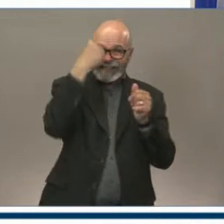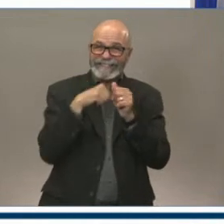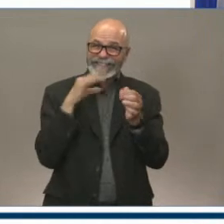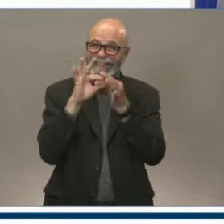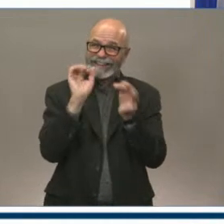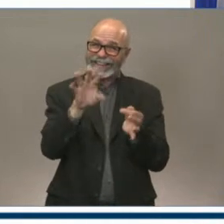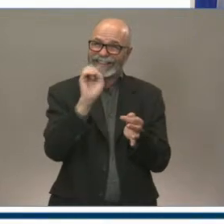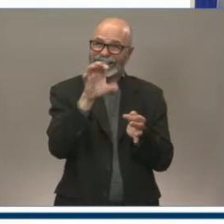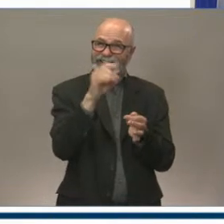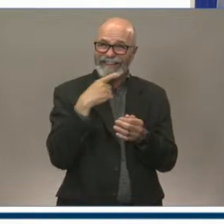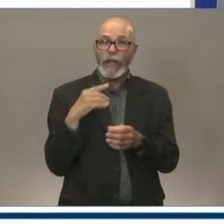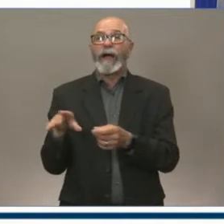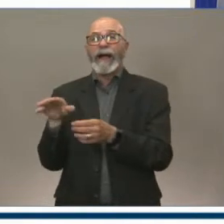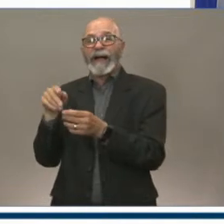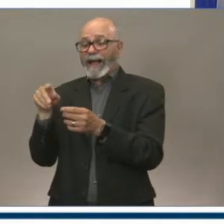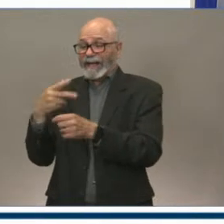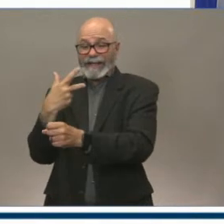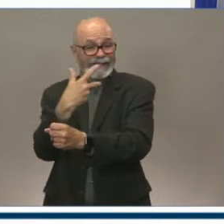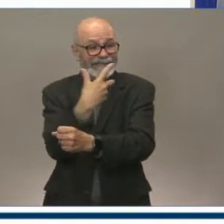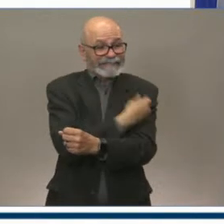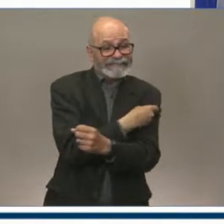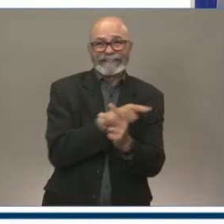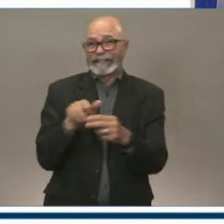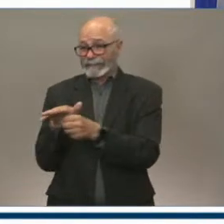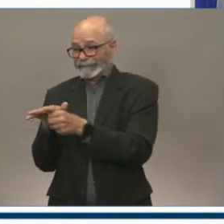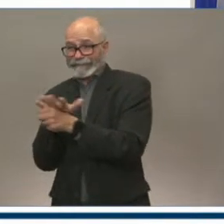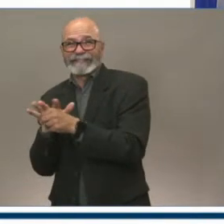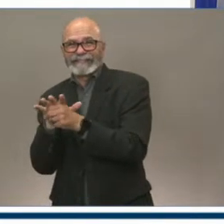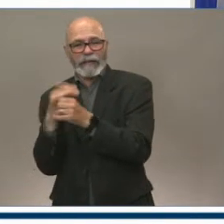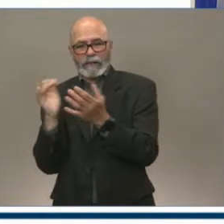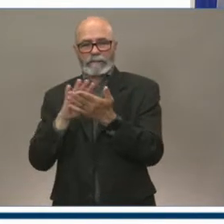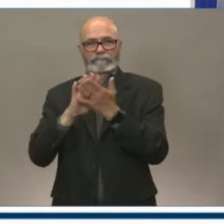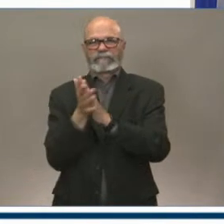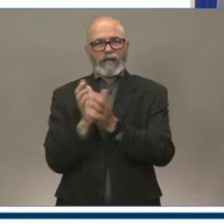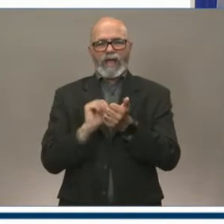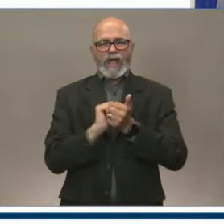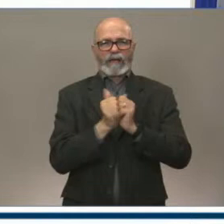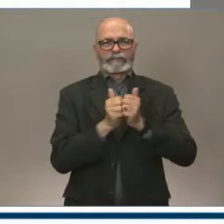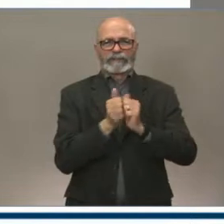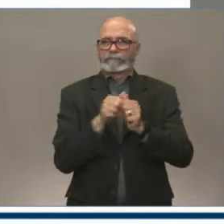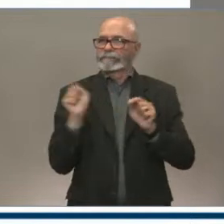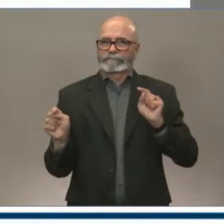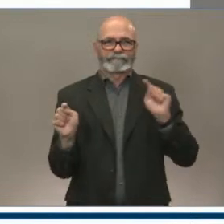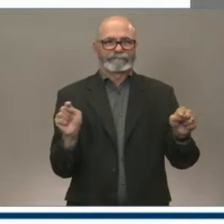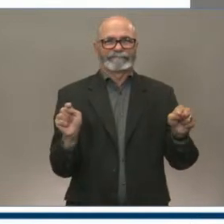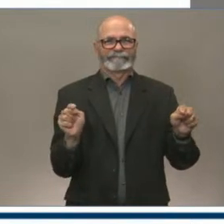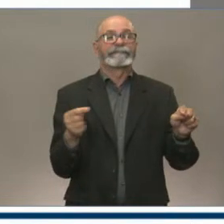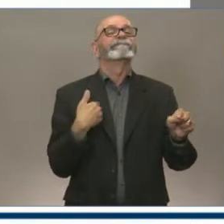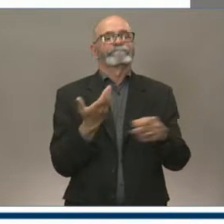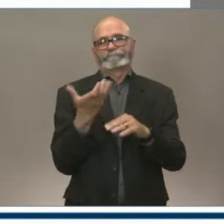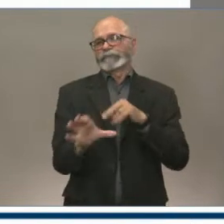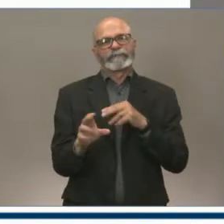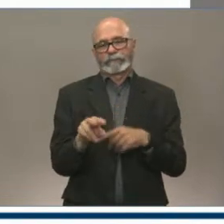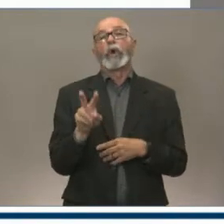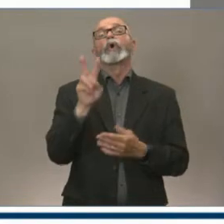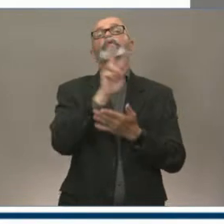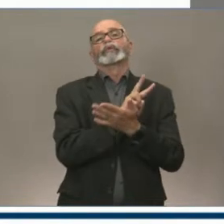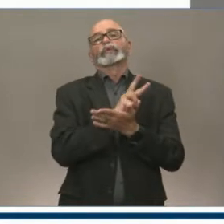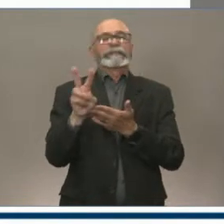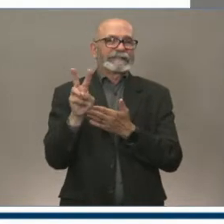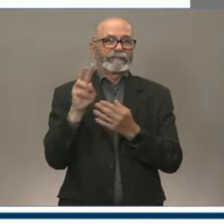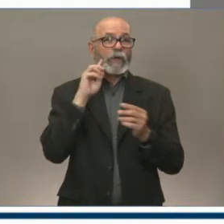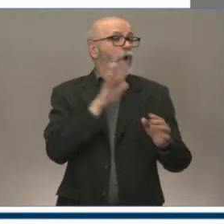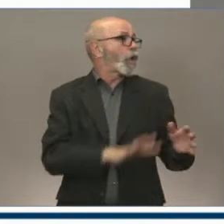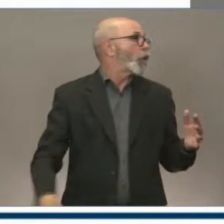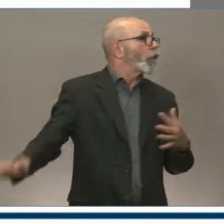vaccine, and that's why we're here today announcing a 2-week province-wide circuit breaker. Taking a provincial approach is the best